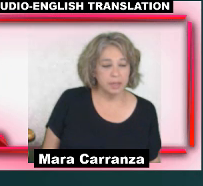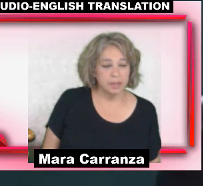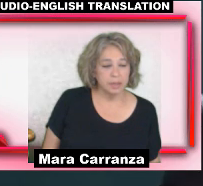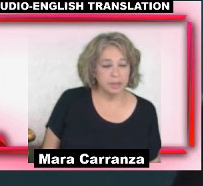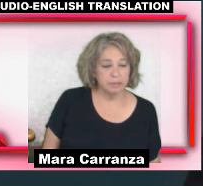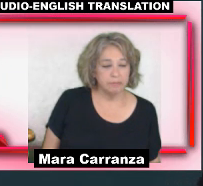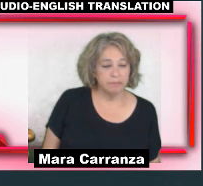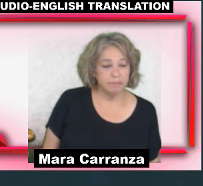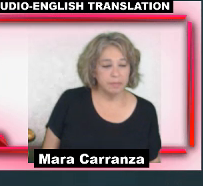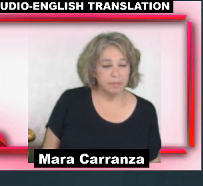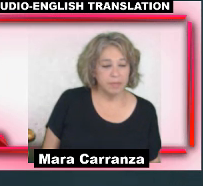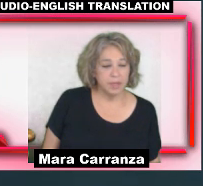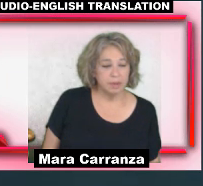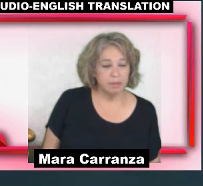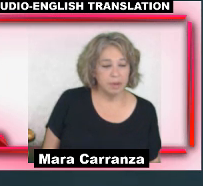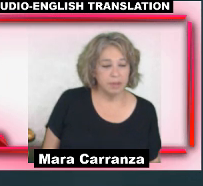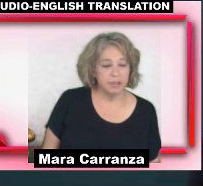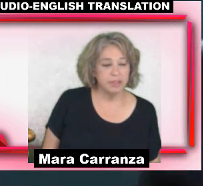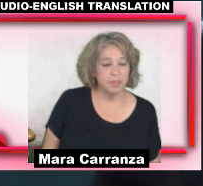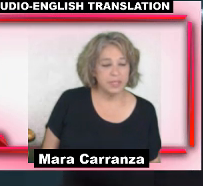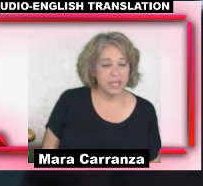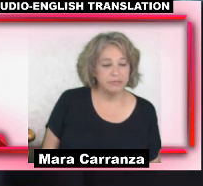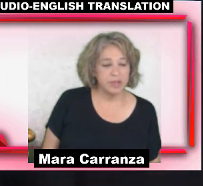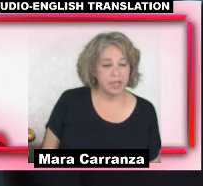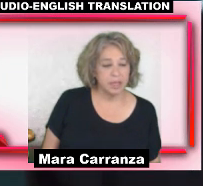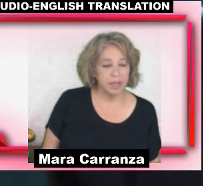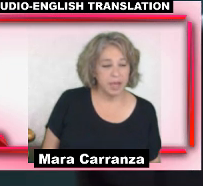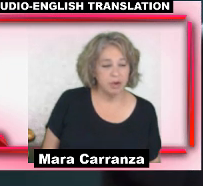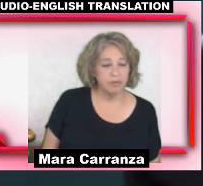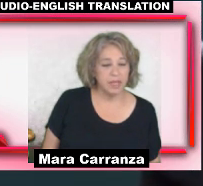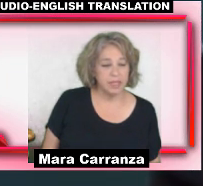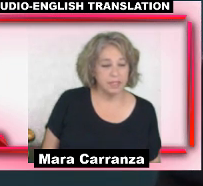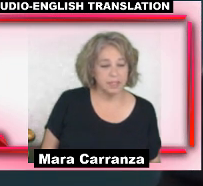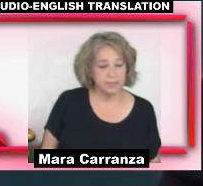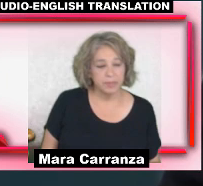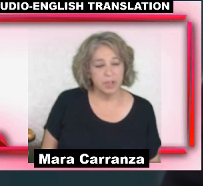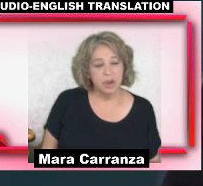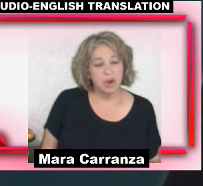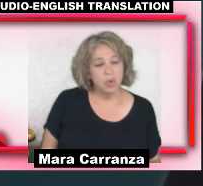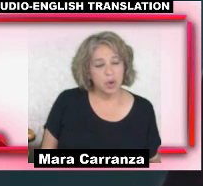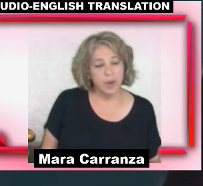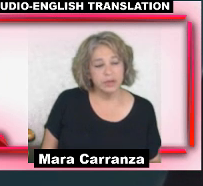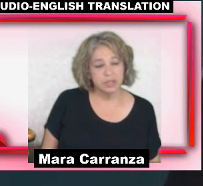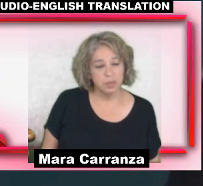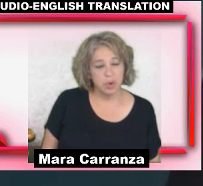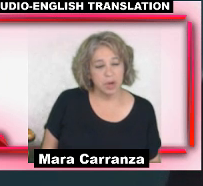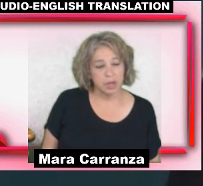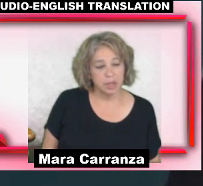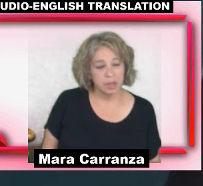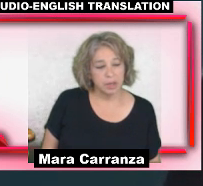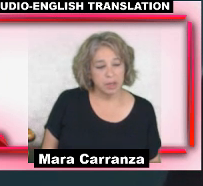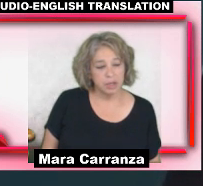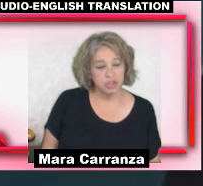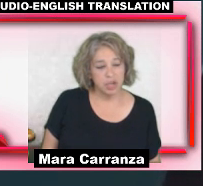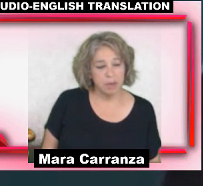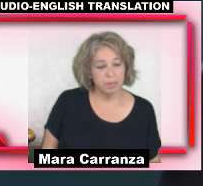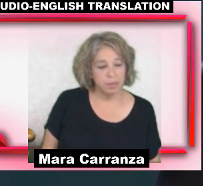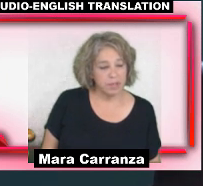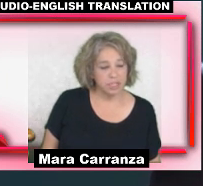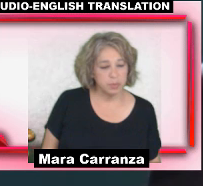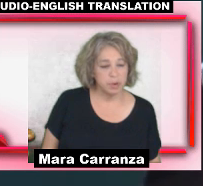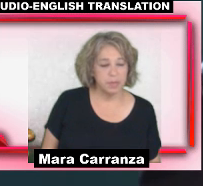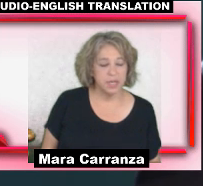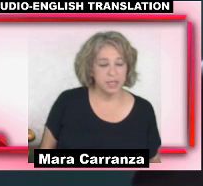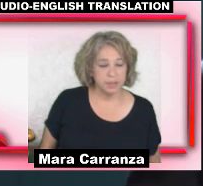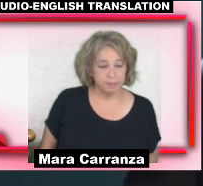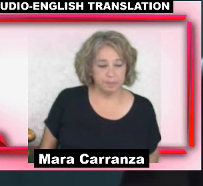pues, requiere, that there be safety trabajo, and no violence. Requires some work, a job